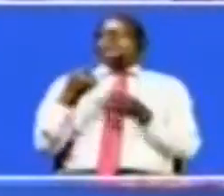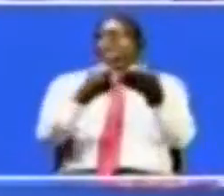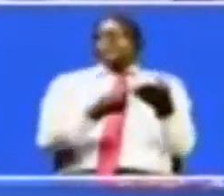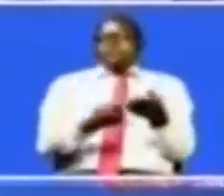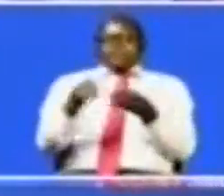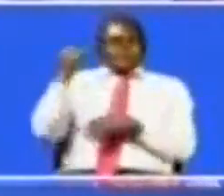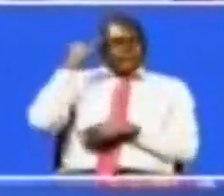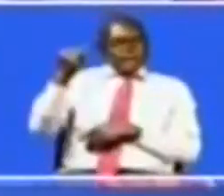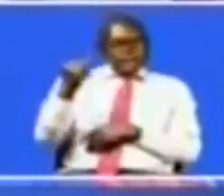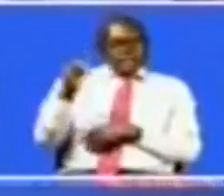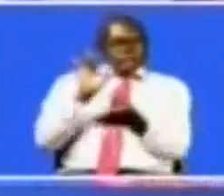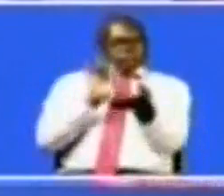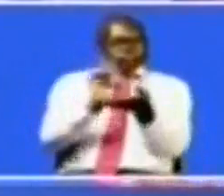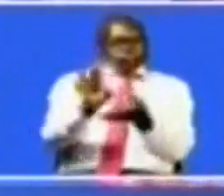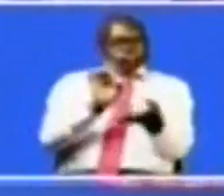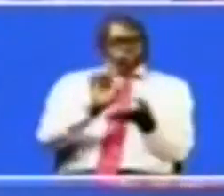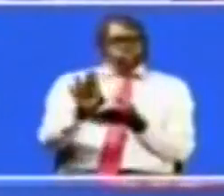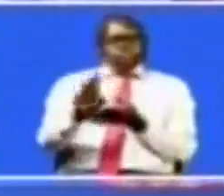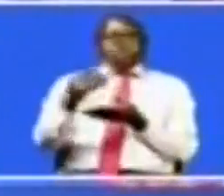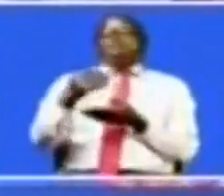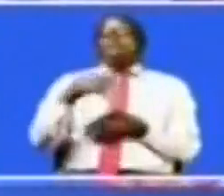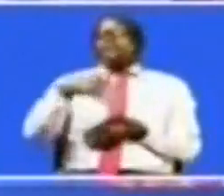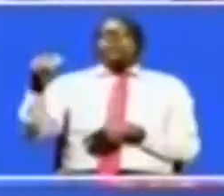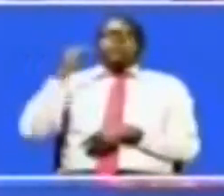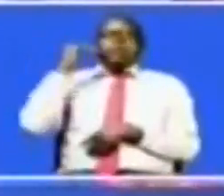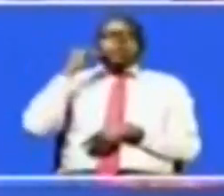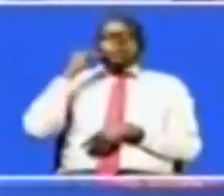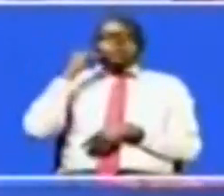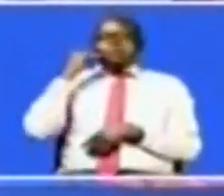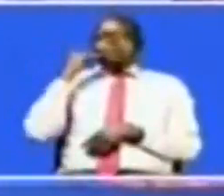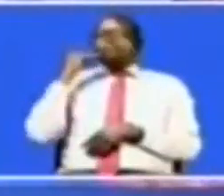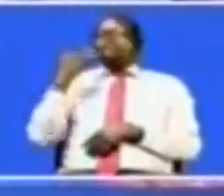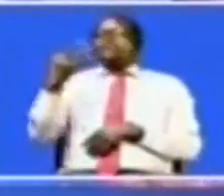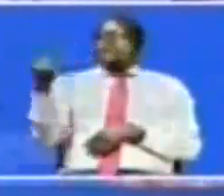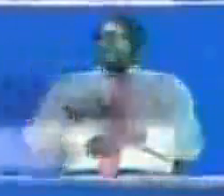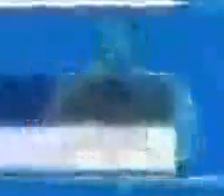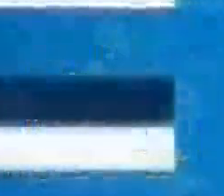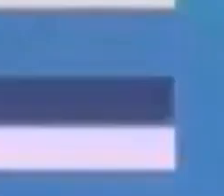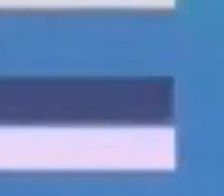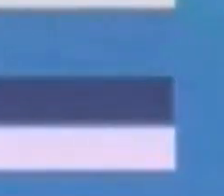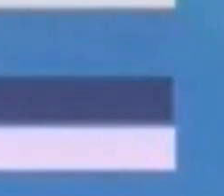an idea of sending employees to go home on unpaid leave for 3 months.